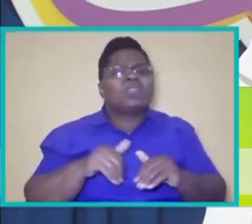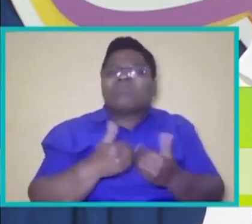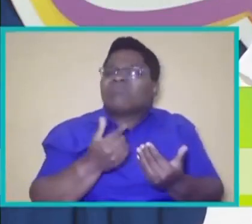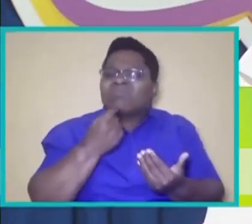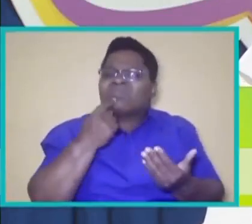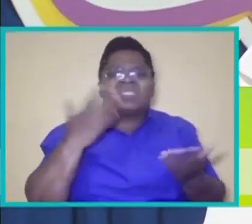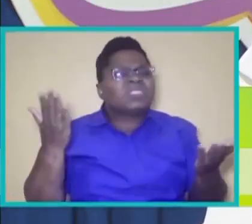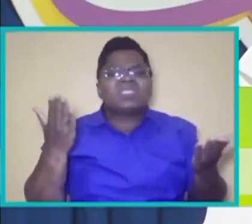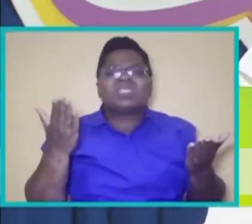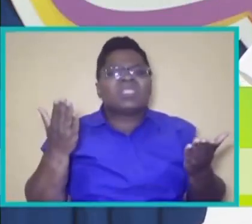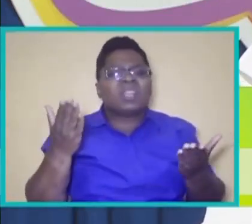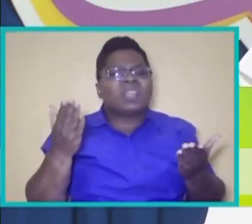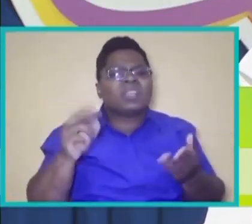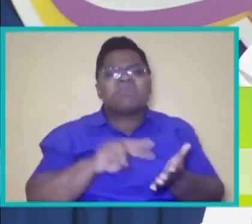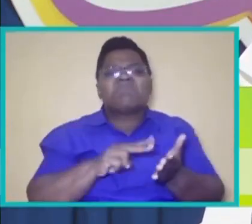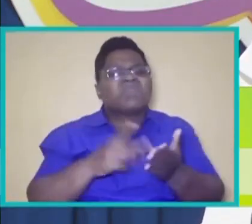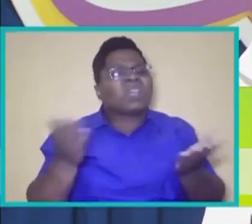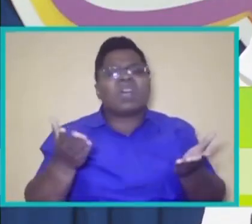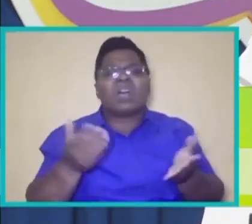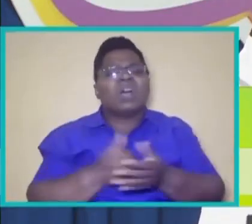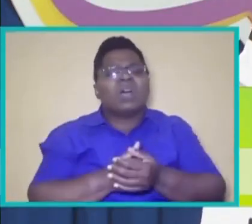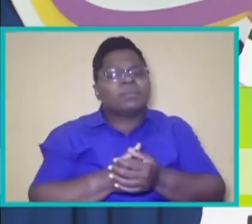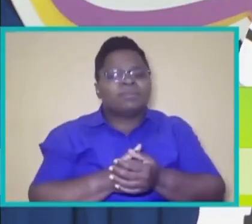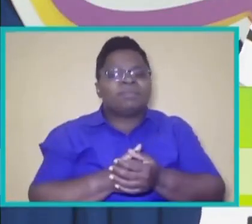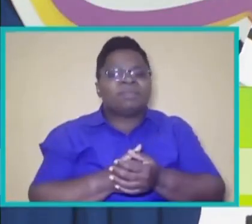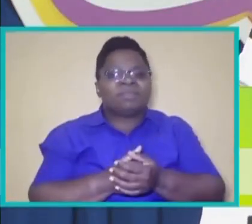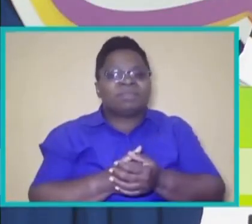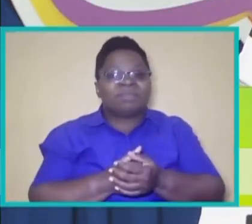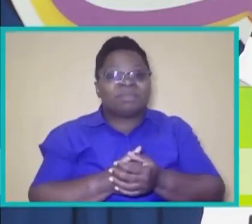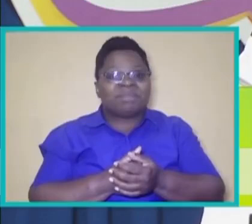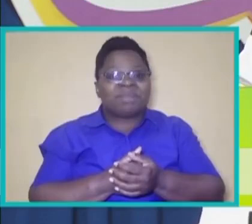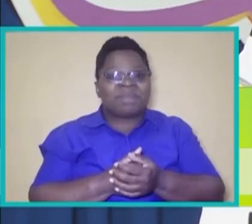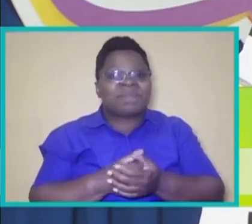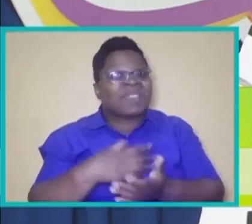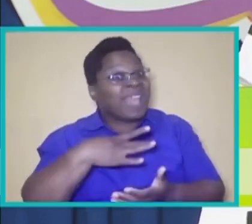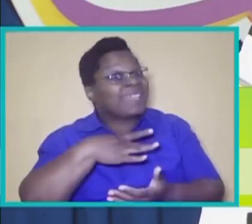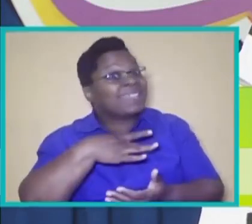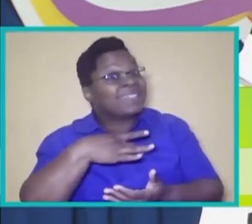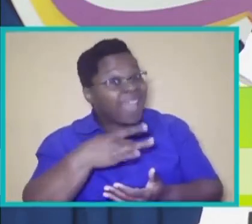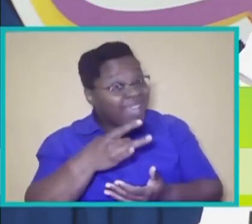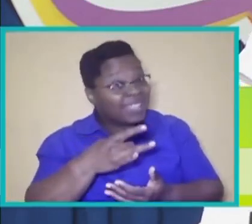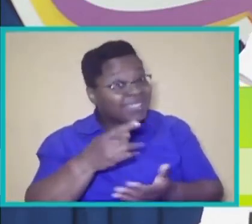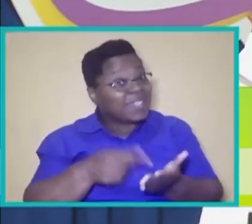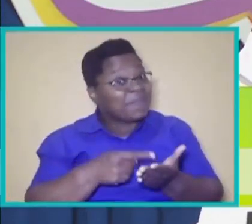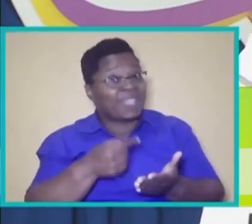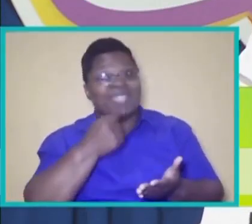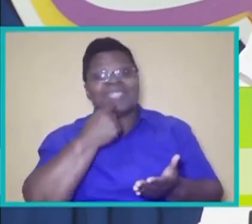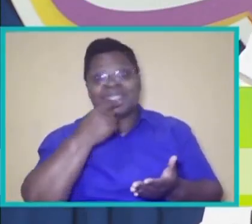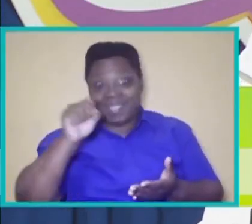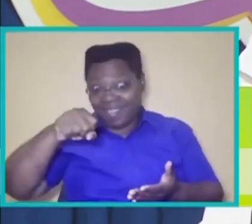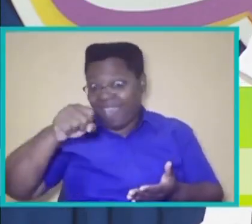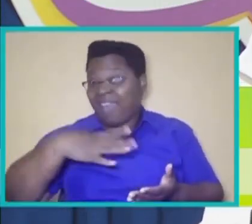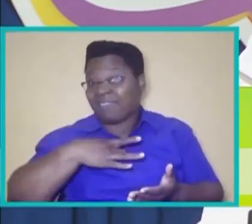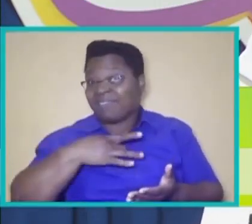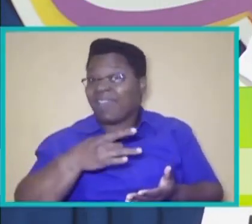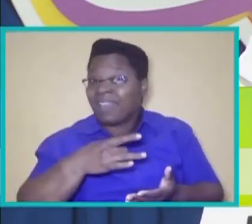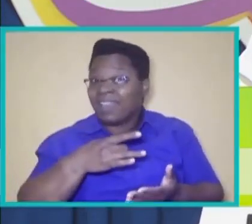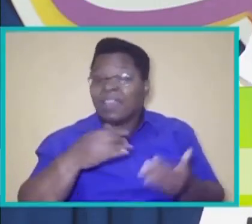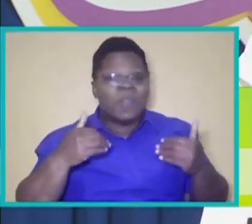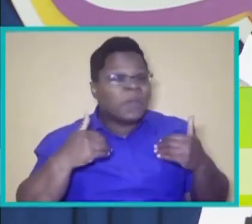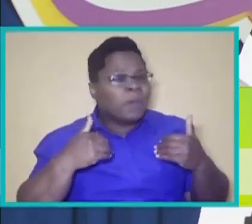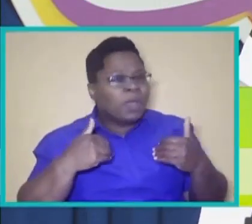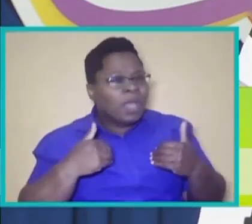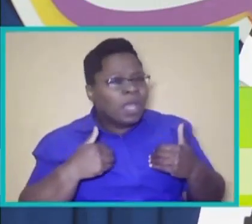with respect to consultations, is for us to look at broadening our understanding of assessment. And so quite often we talk